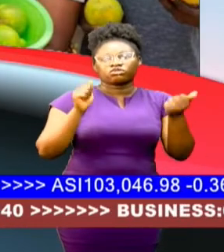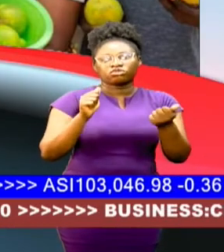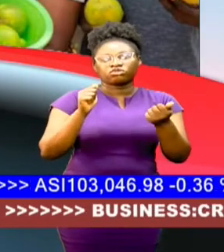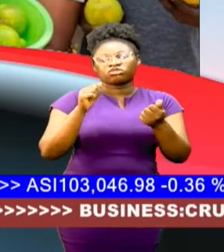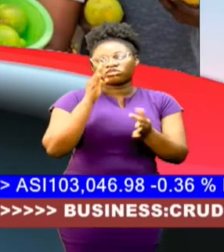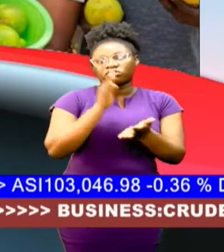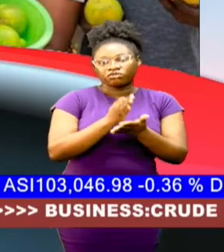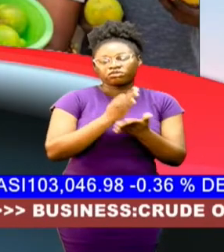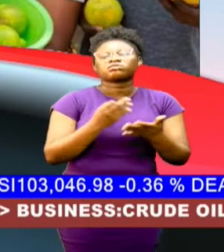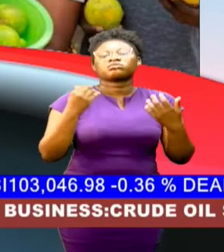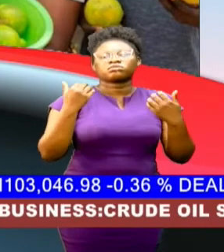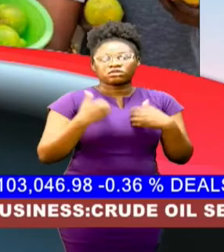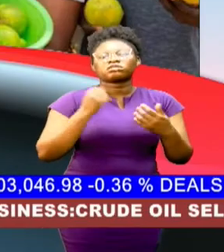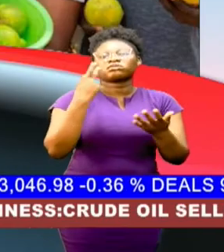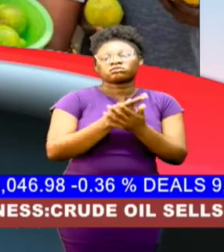has approved a